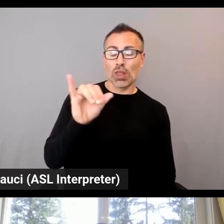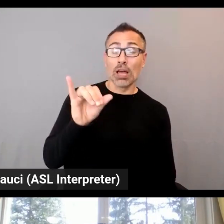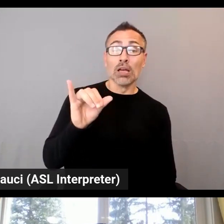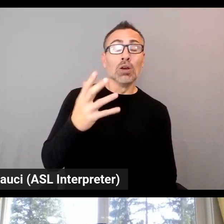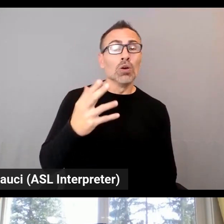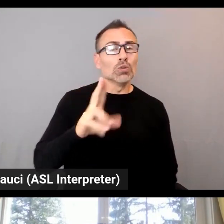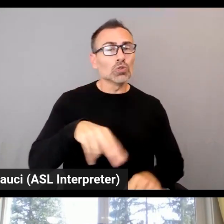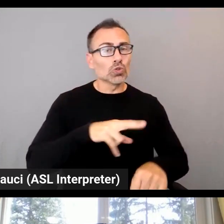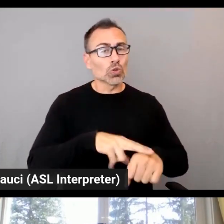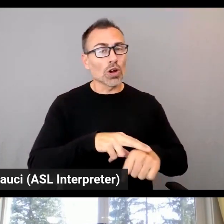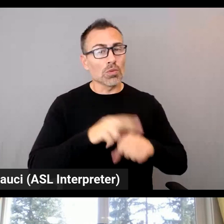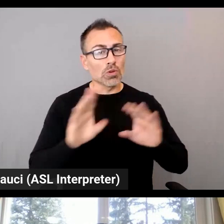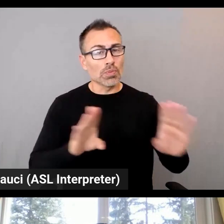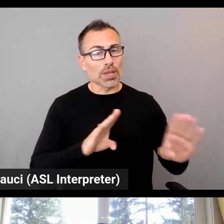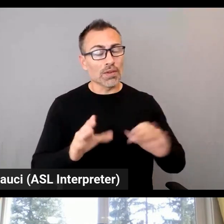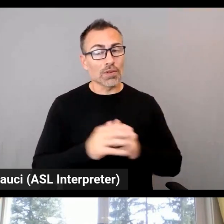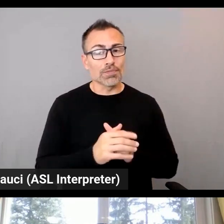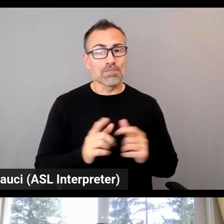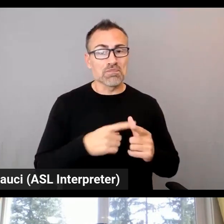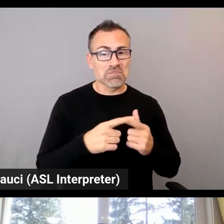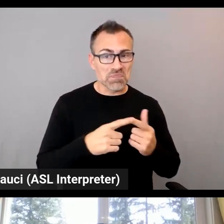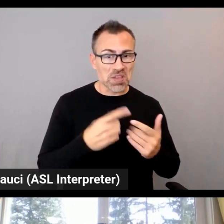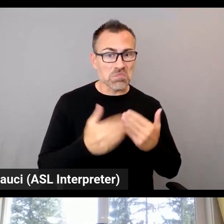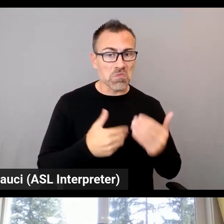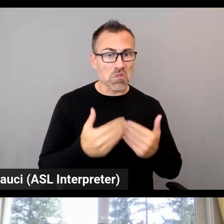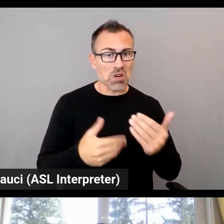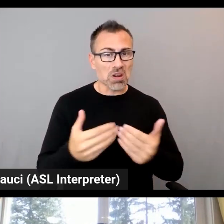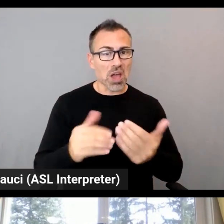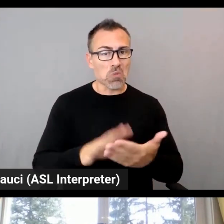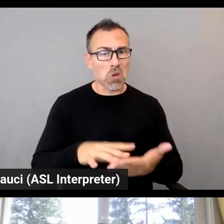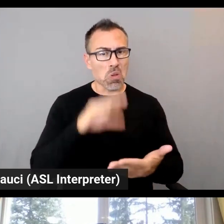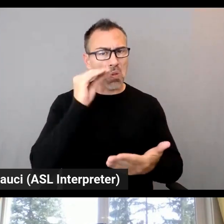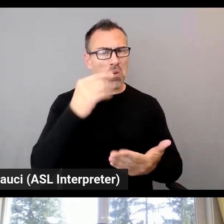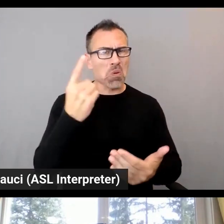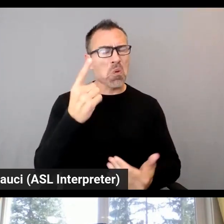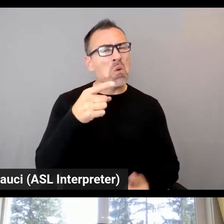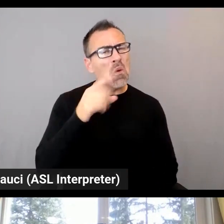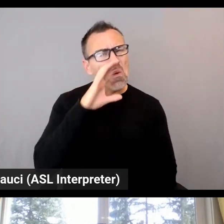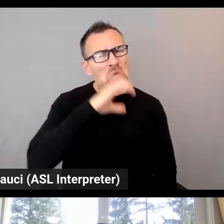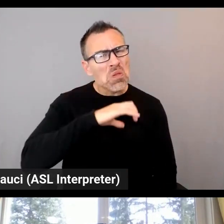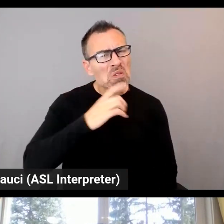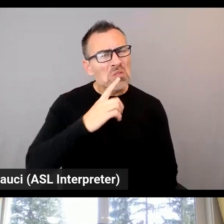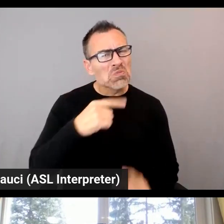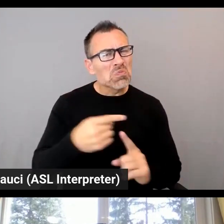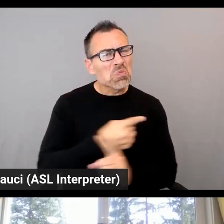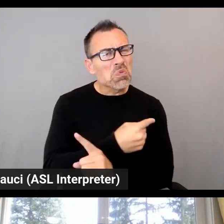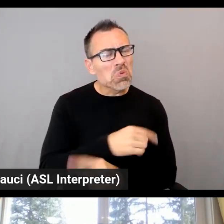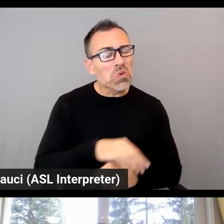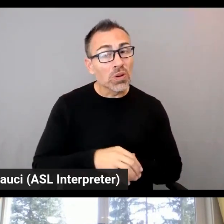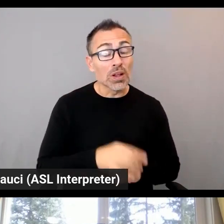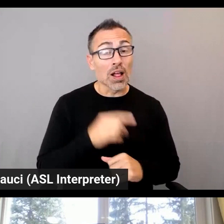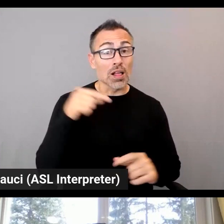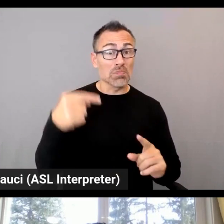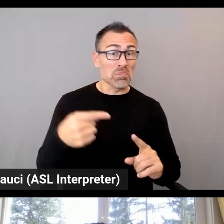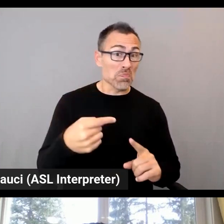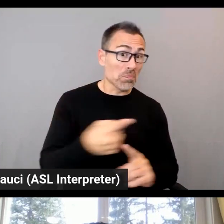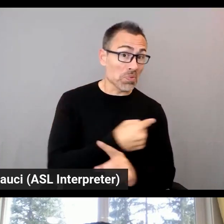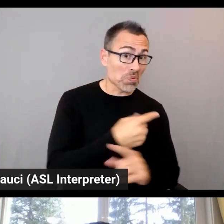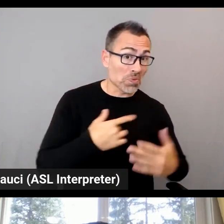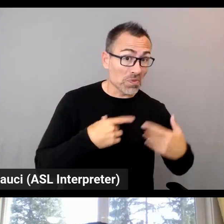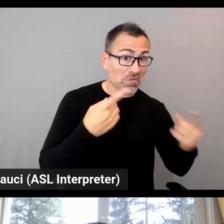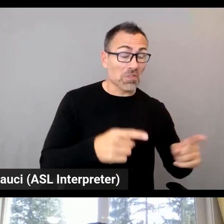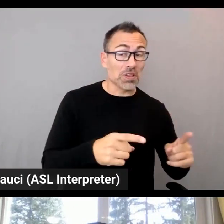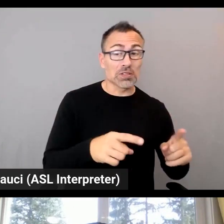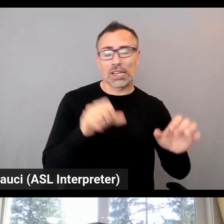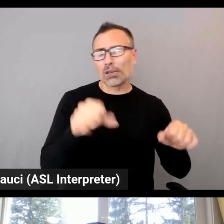then we learn over time what's unusual. So we take these unusual events that could be different because of